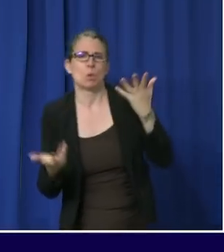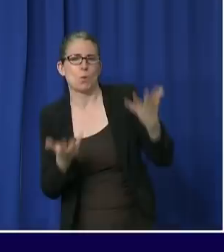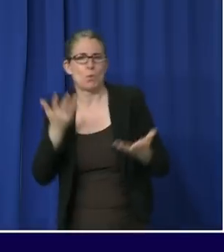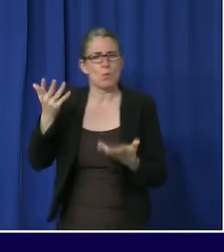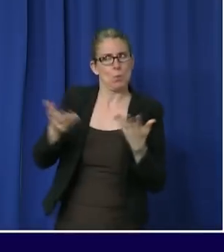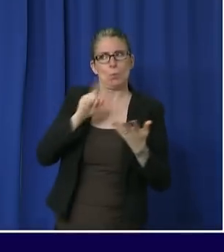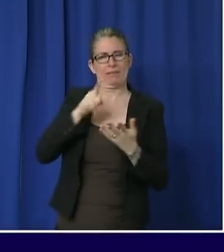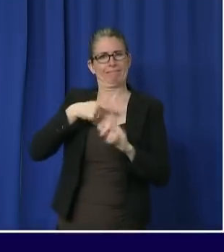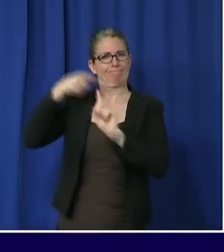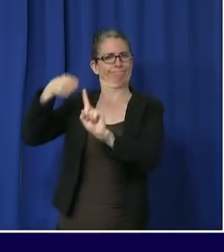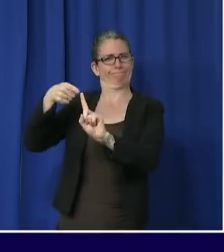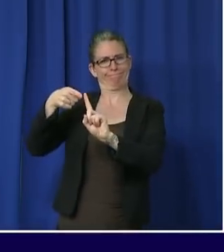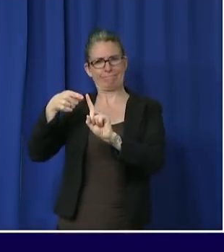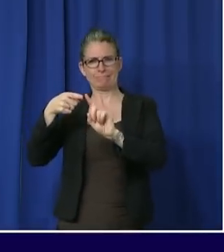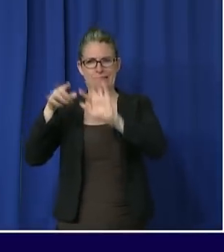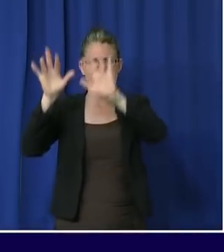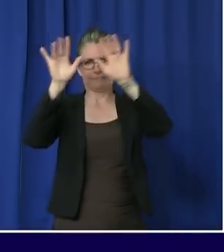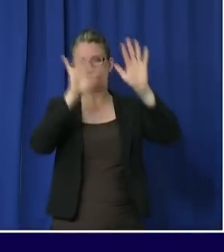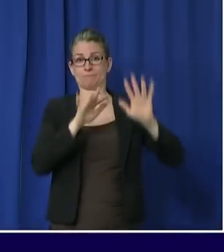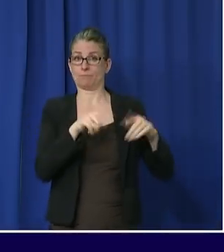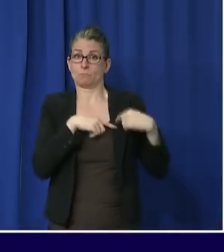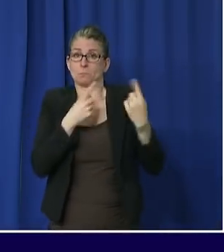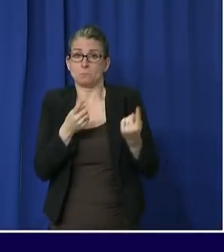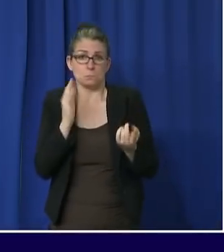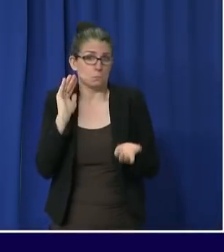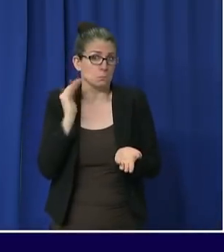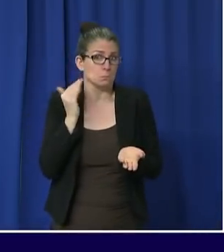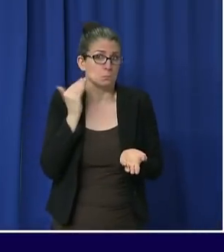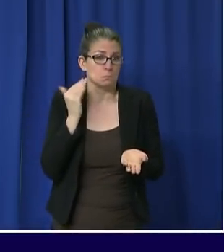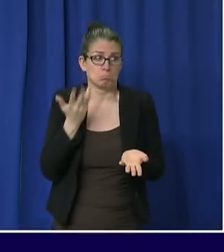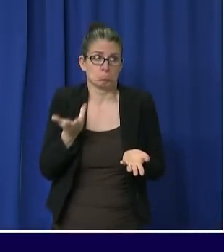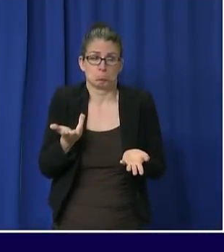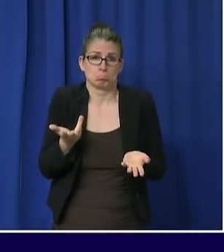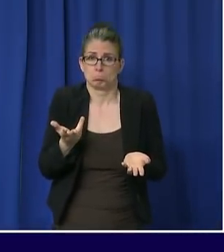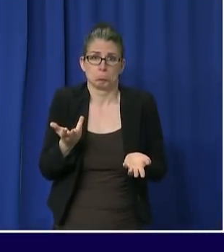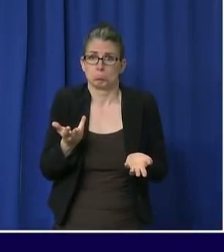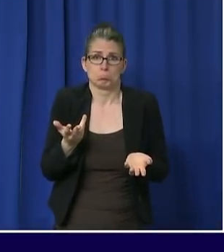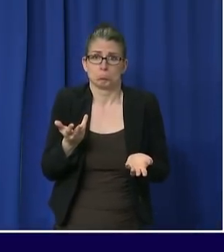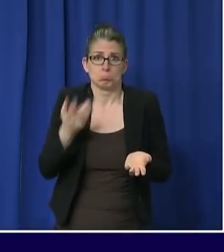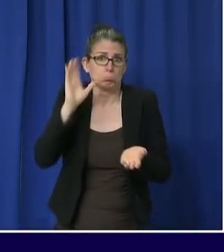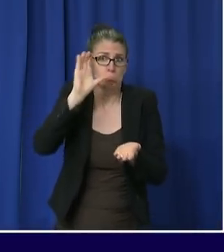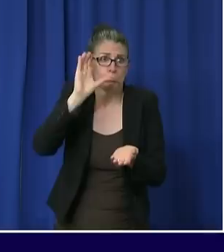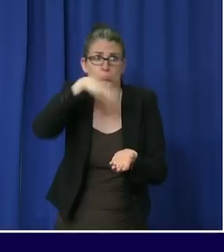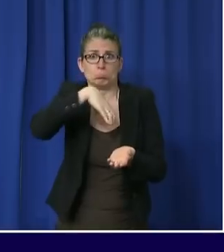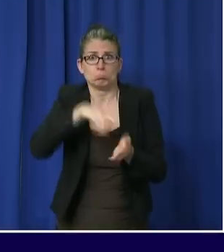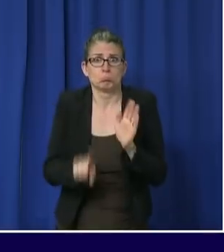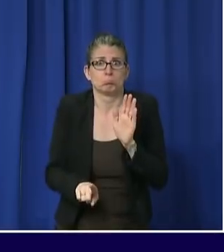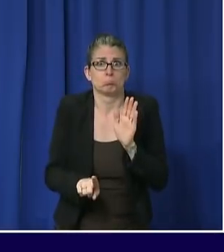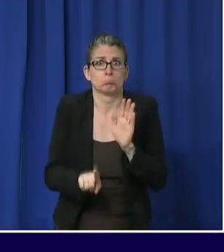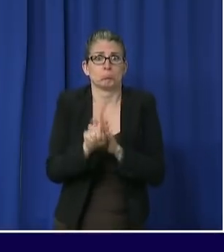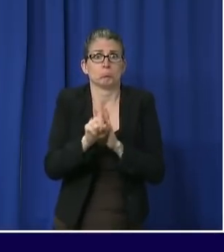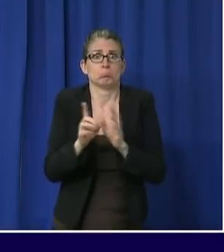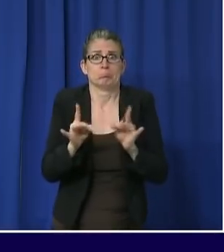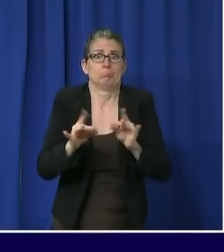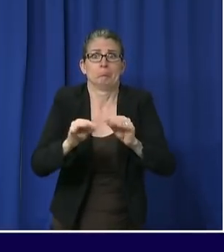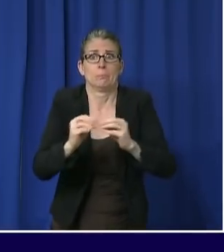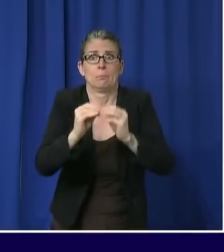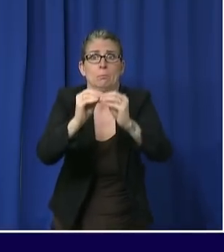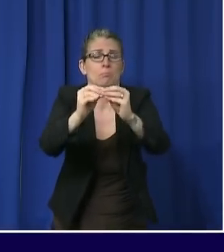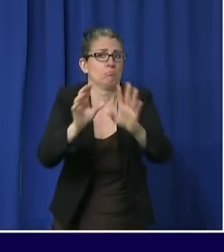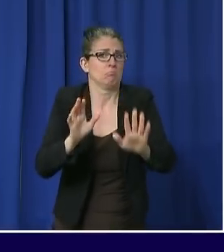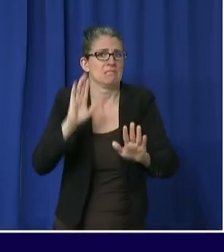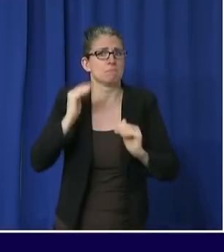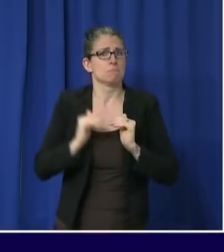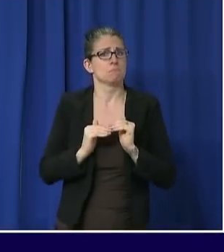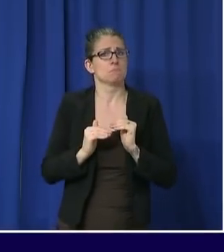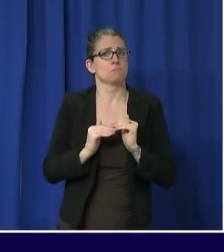significant spike in non-urban parts of the state. If we do see that, sort of consistent with Brian's question, that is something that would